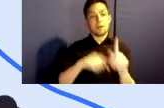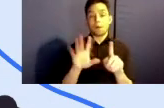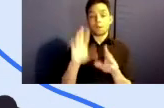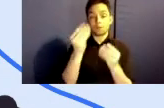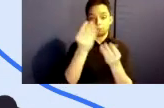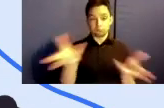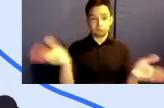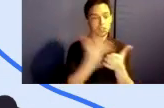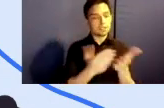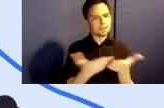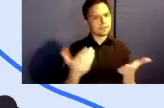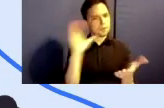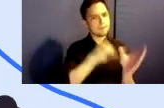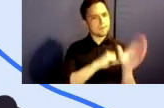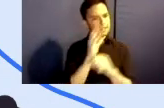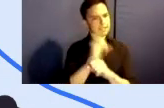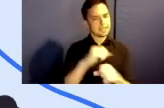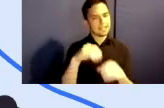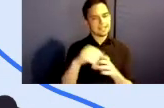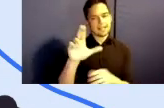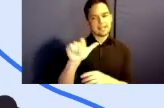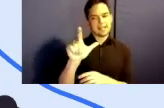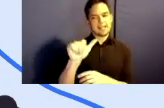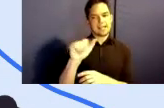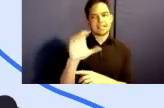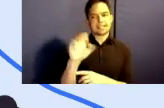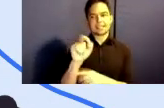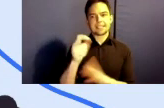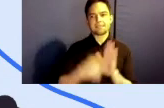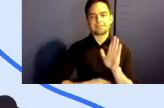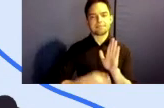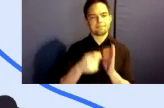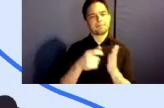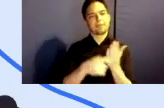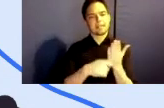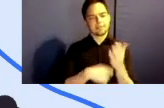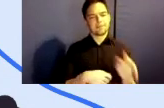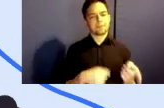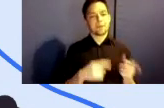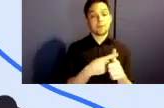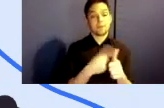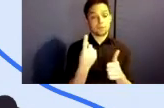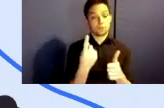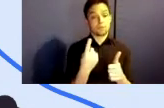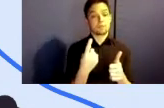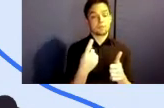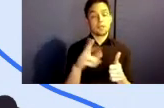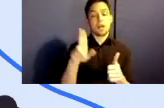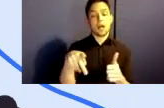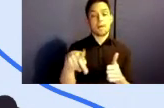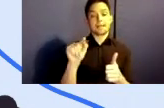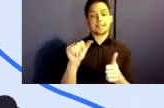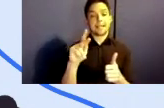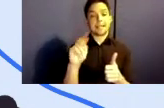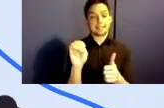actually missed in the Lancet article or didn't really have the space to include. The first one is, of course, uptake and the need to think